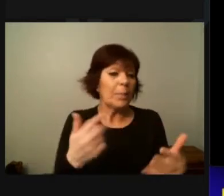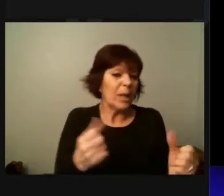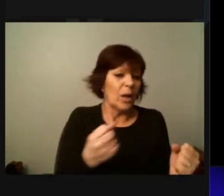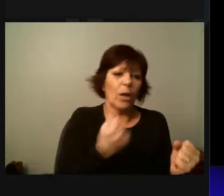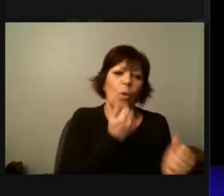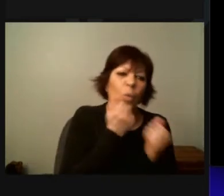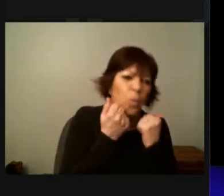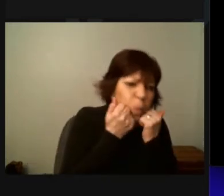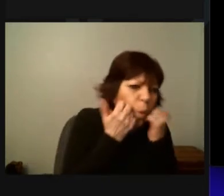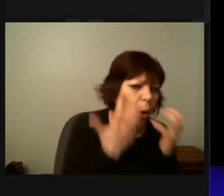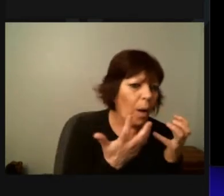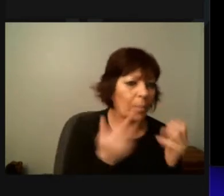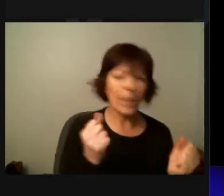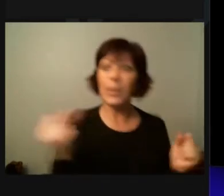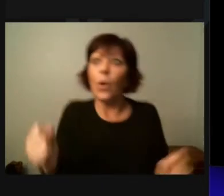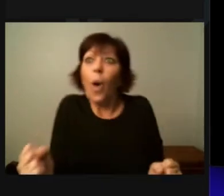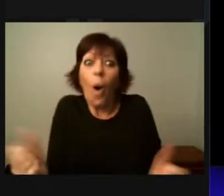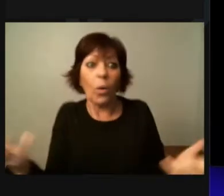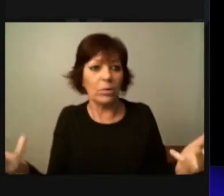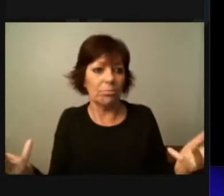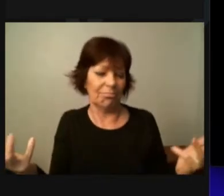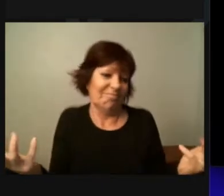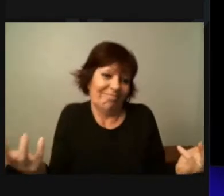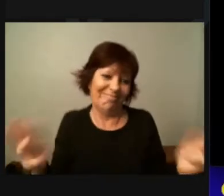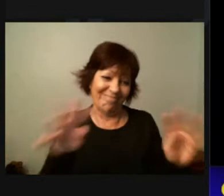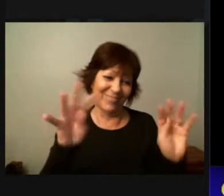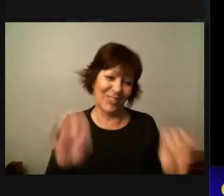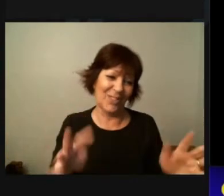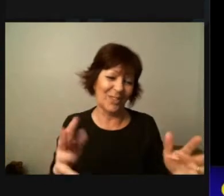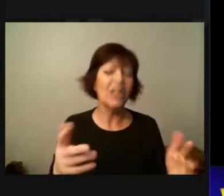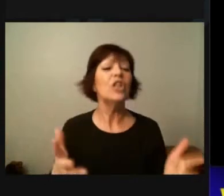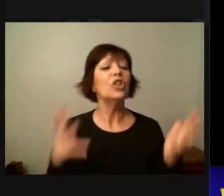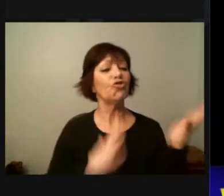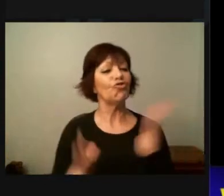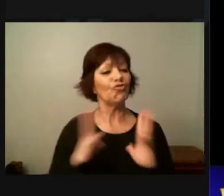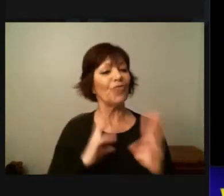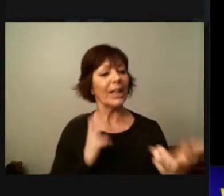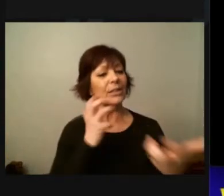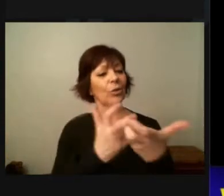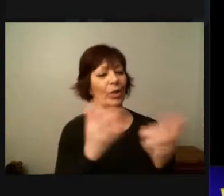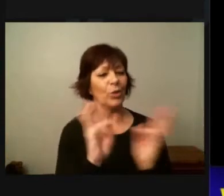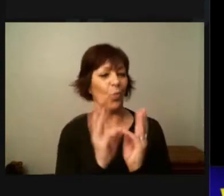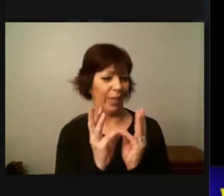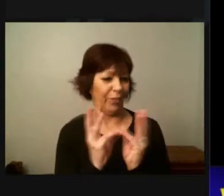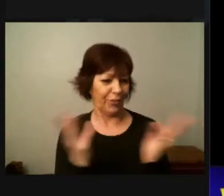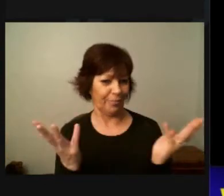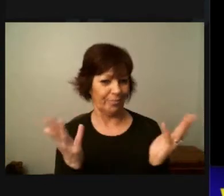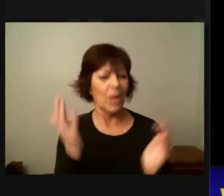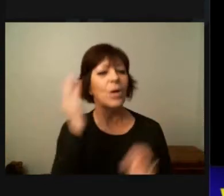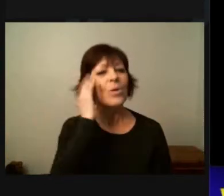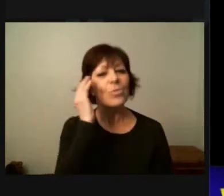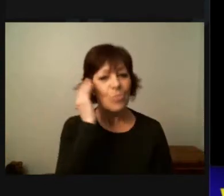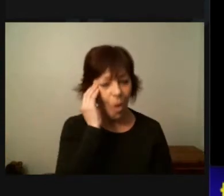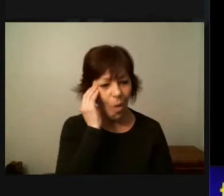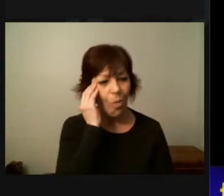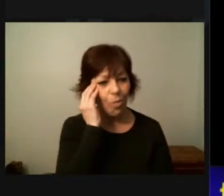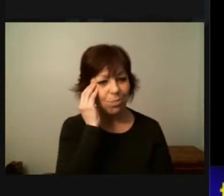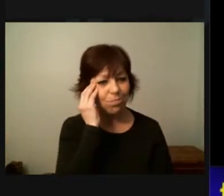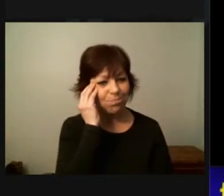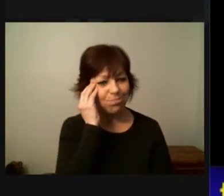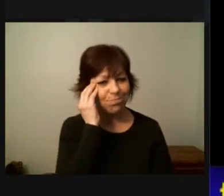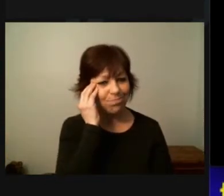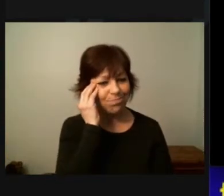We've touched on that before, right? So please dress for it. Know that